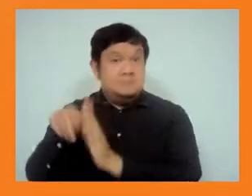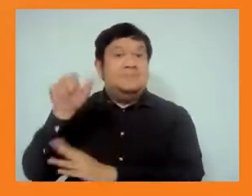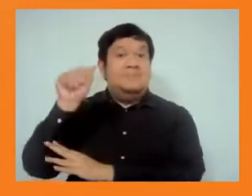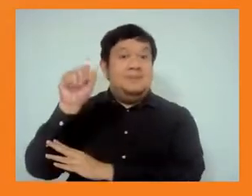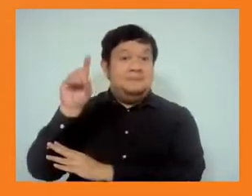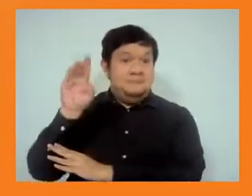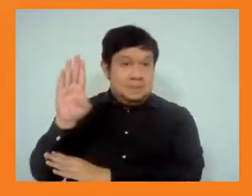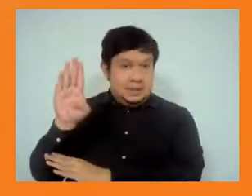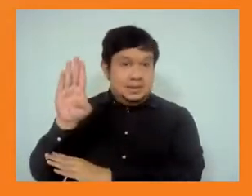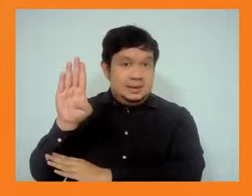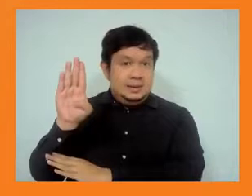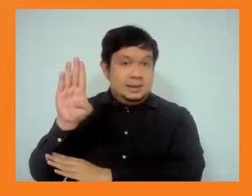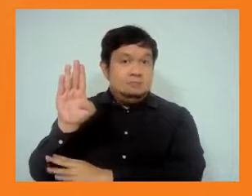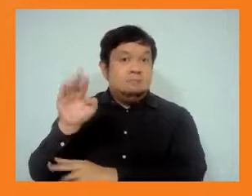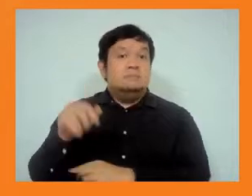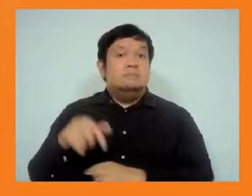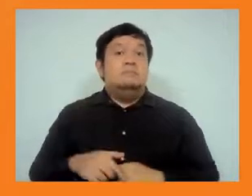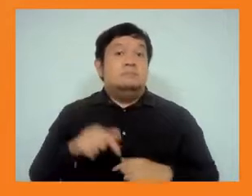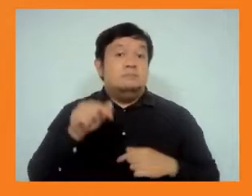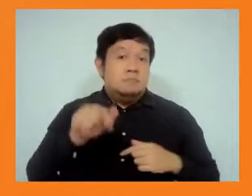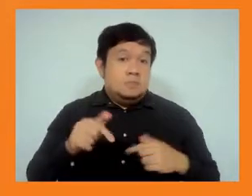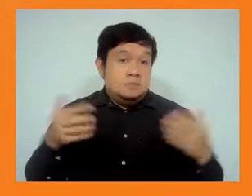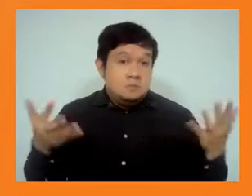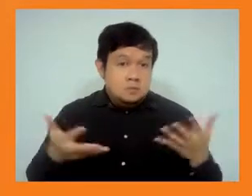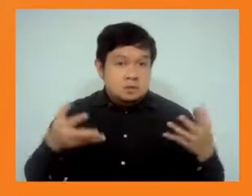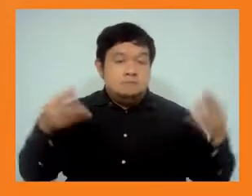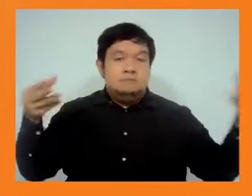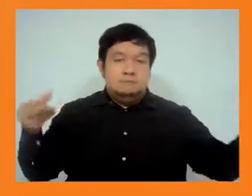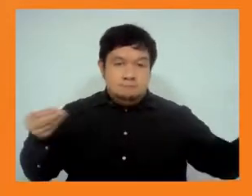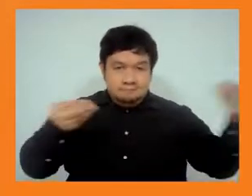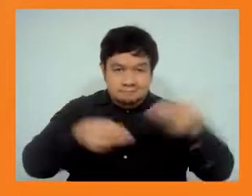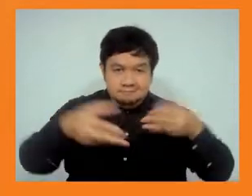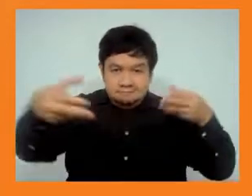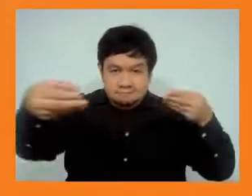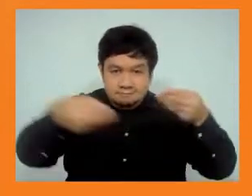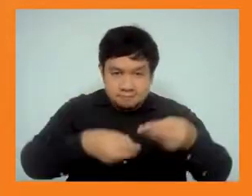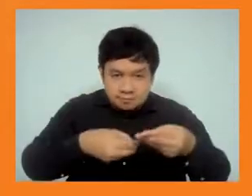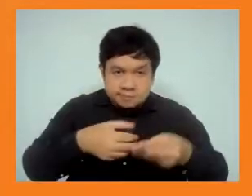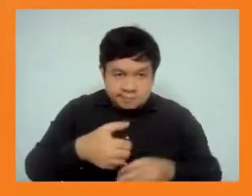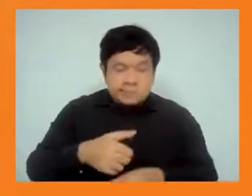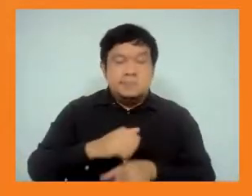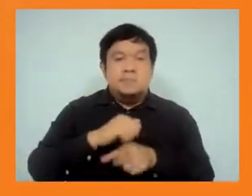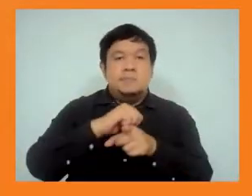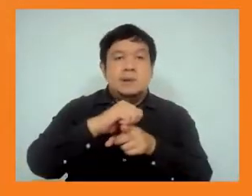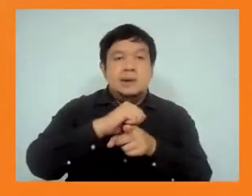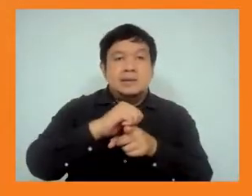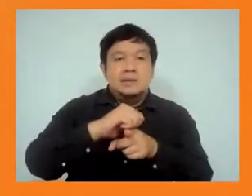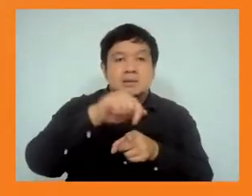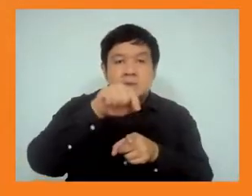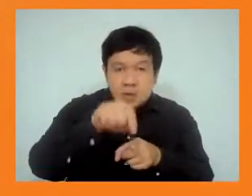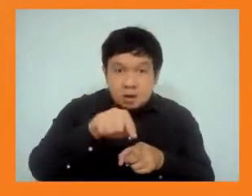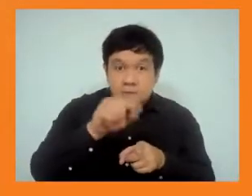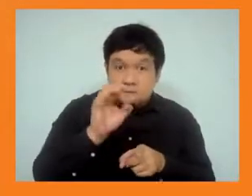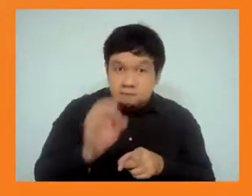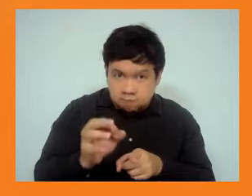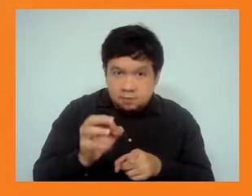Dying for Growth. And back then he was quite progressive. Later on he changed views once he became World